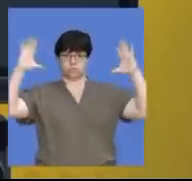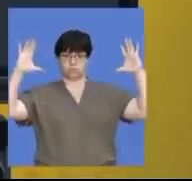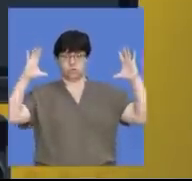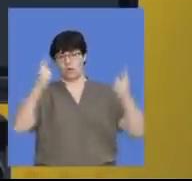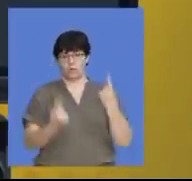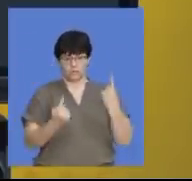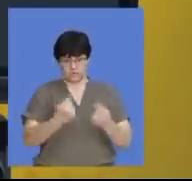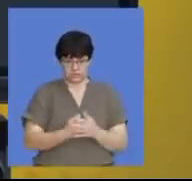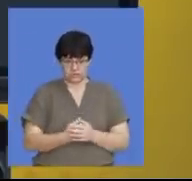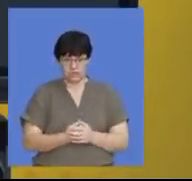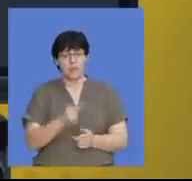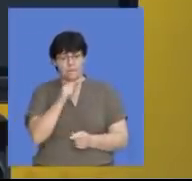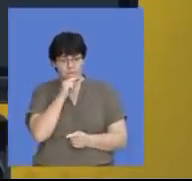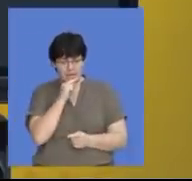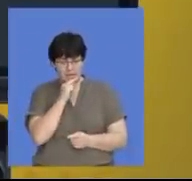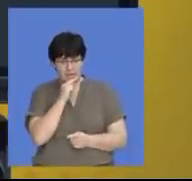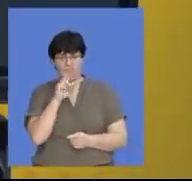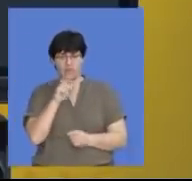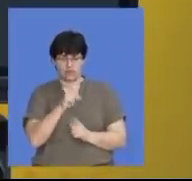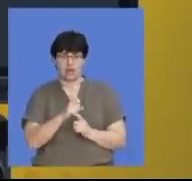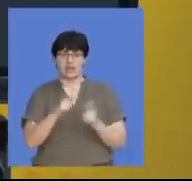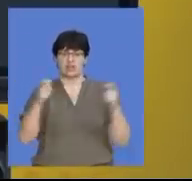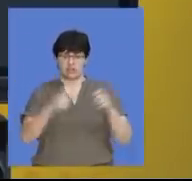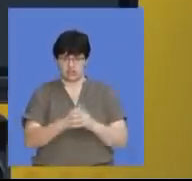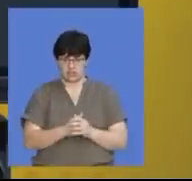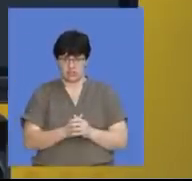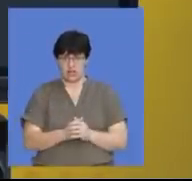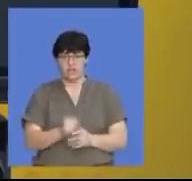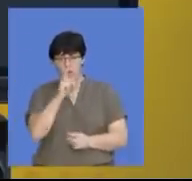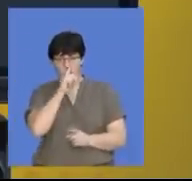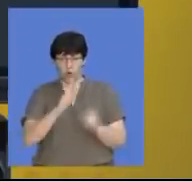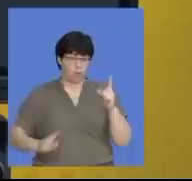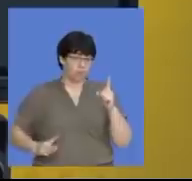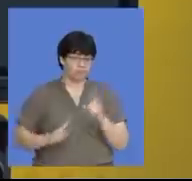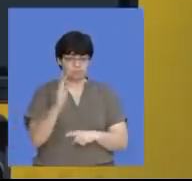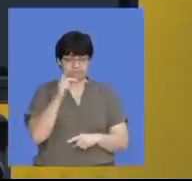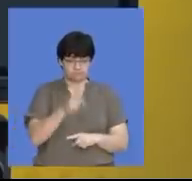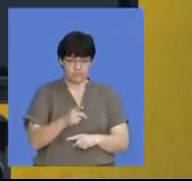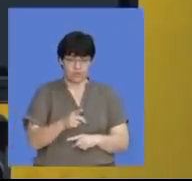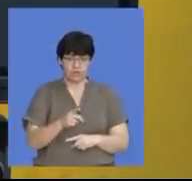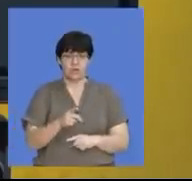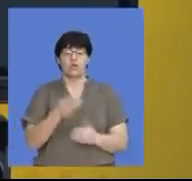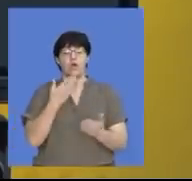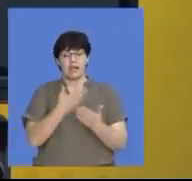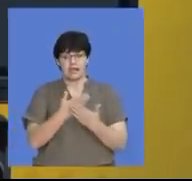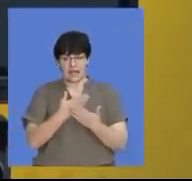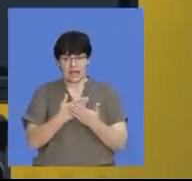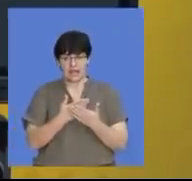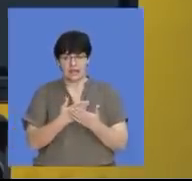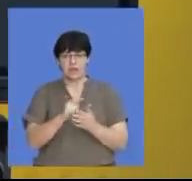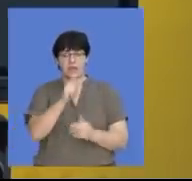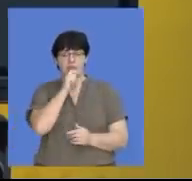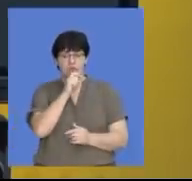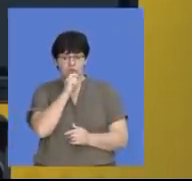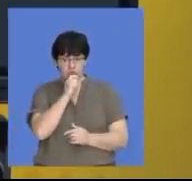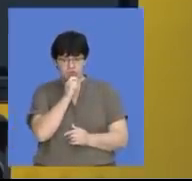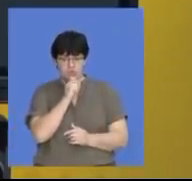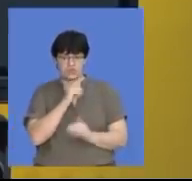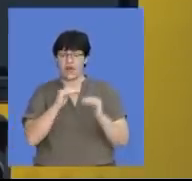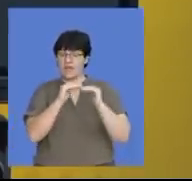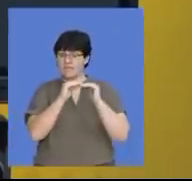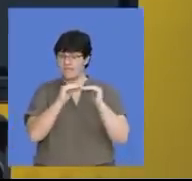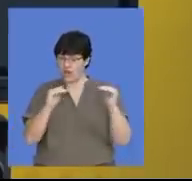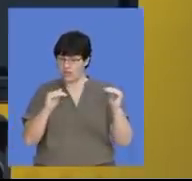feature. That is what vertical exaggeration is about. When you look at a cross-section, you'll be able, by using the vertical exaggeration,